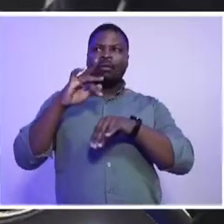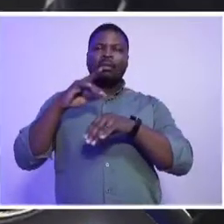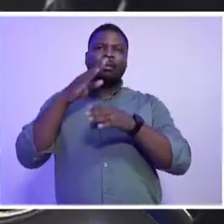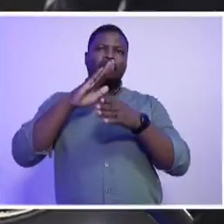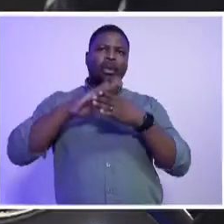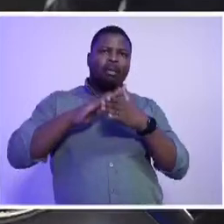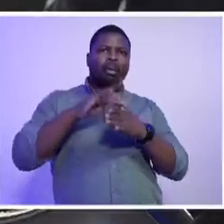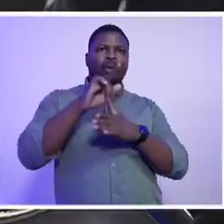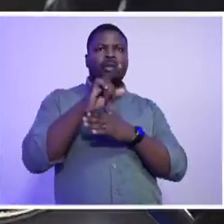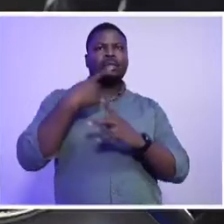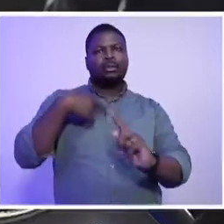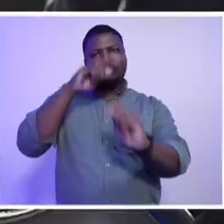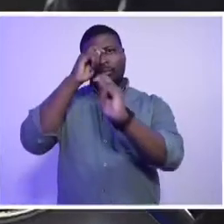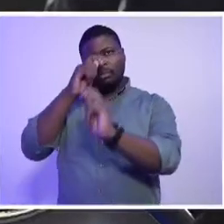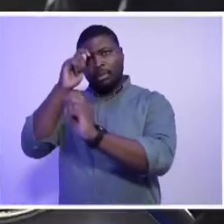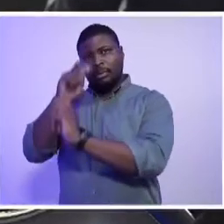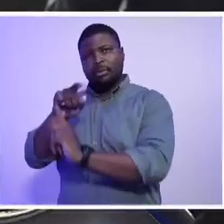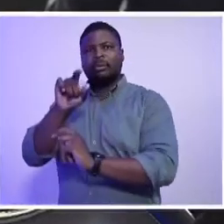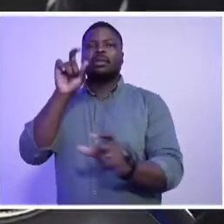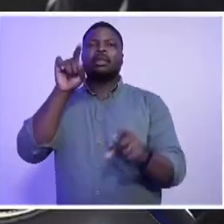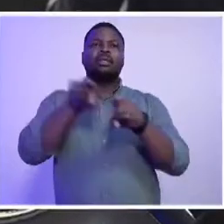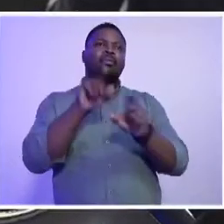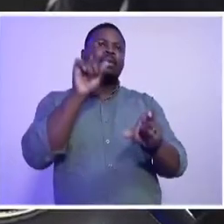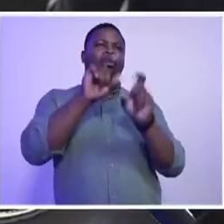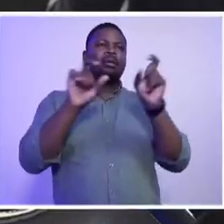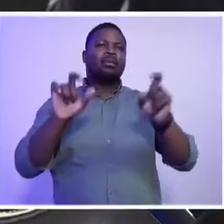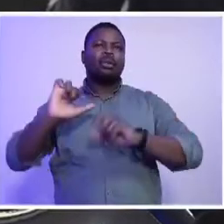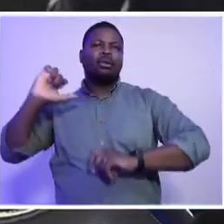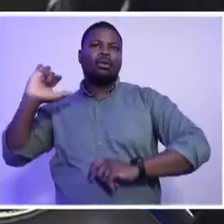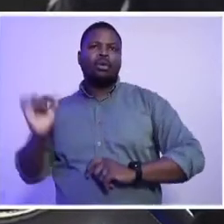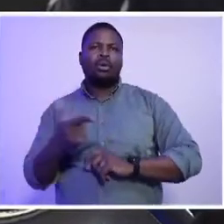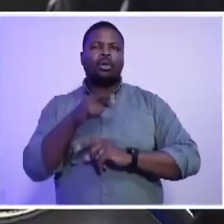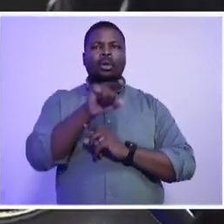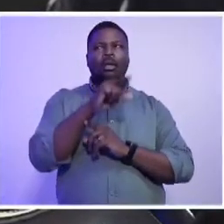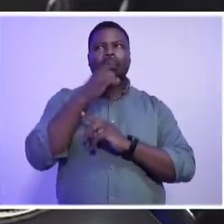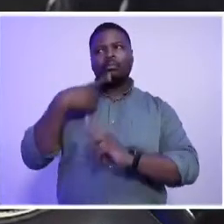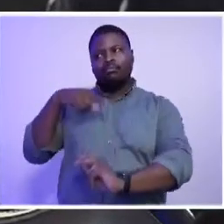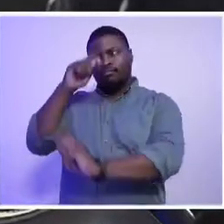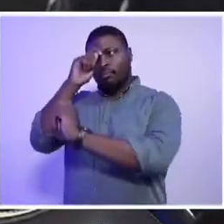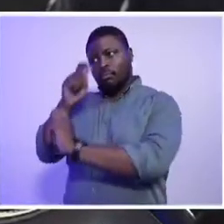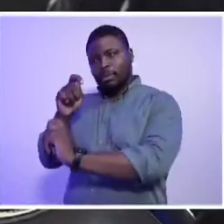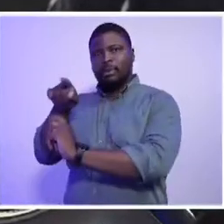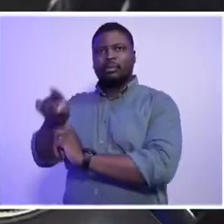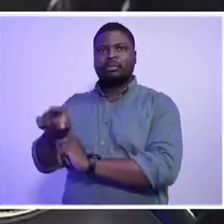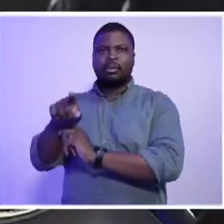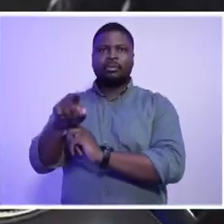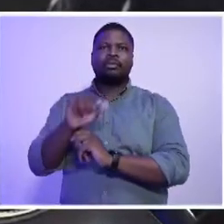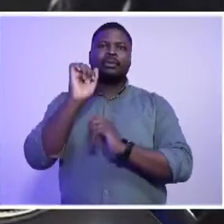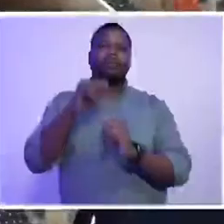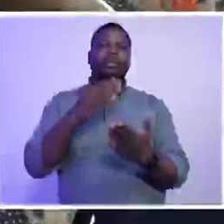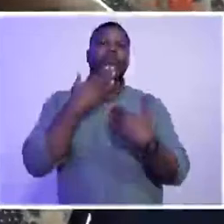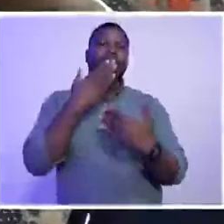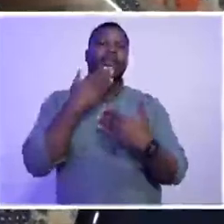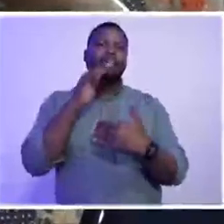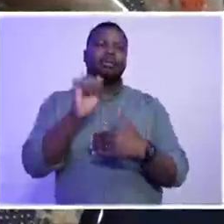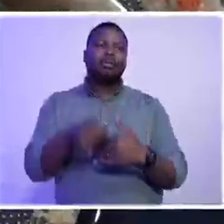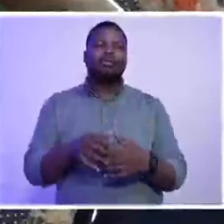I know I speak on behalf of all the delegates in this conference. With those words, I thank you.